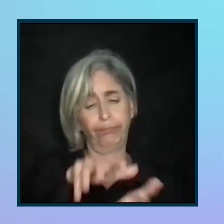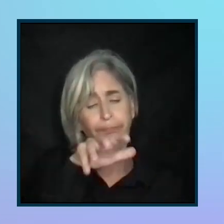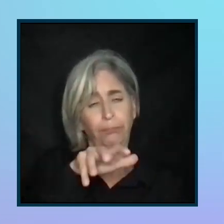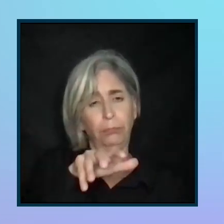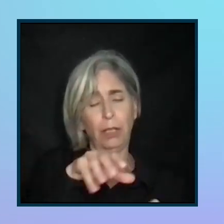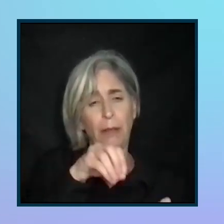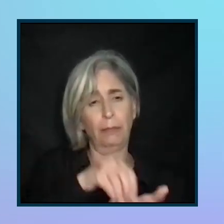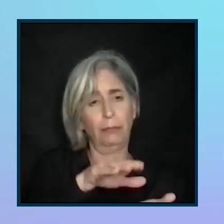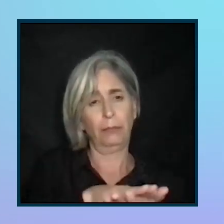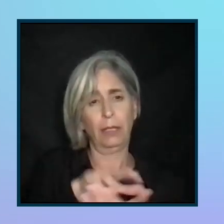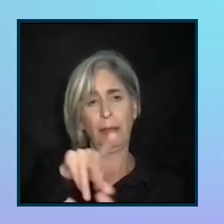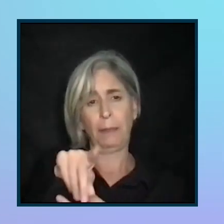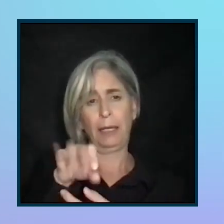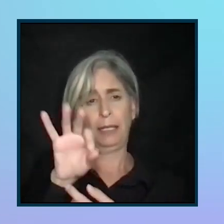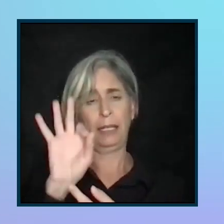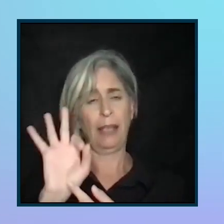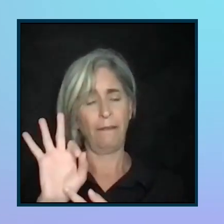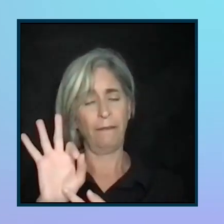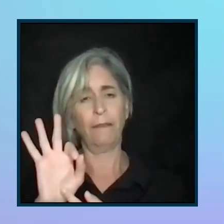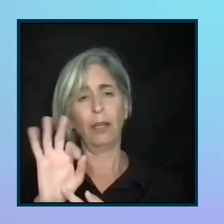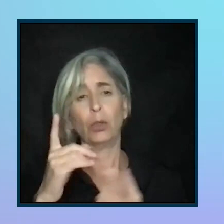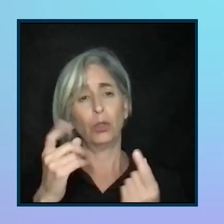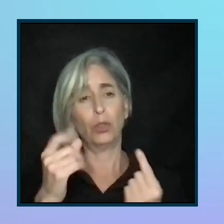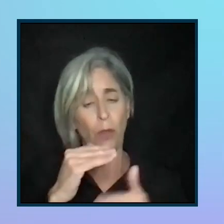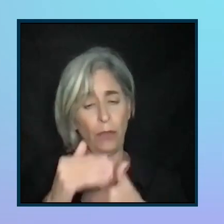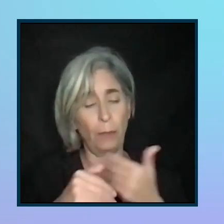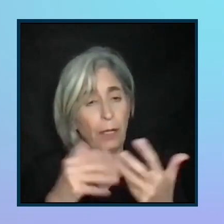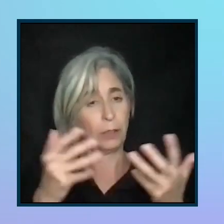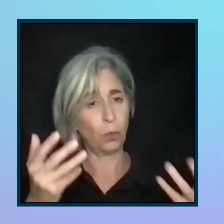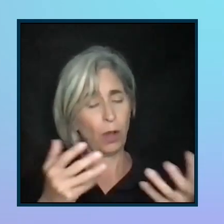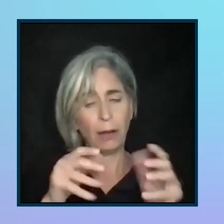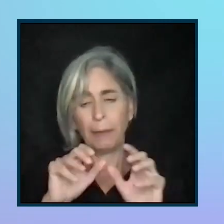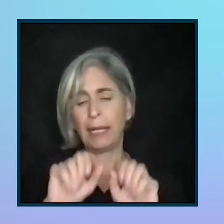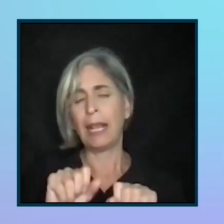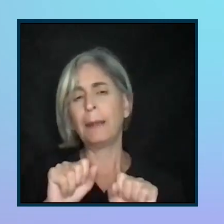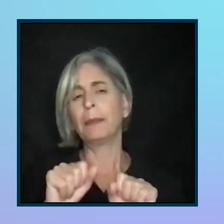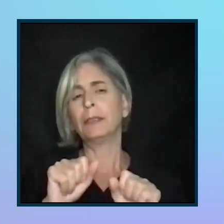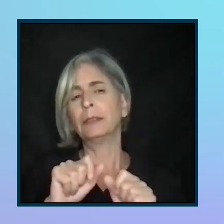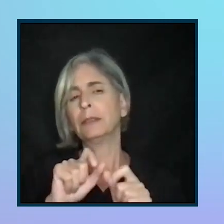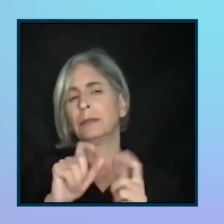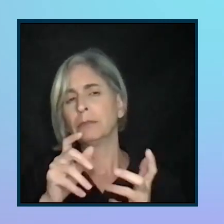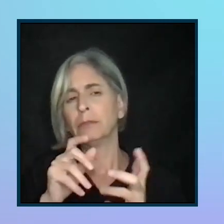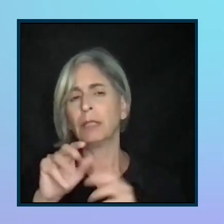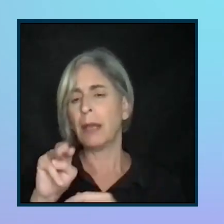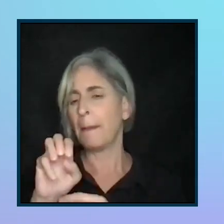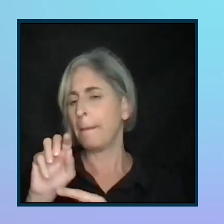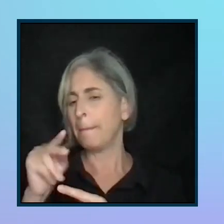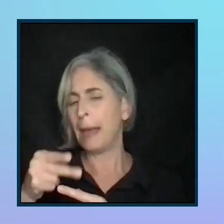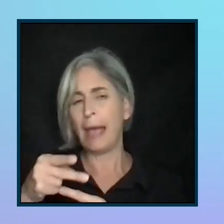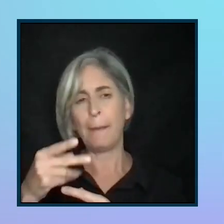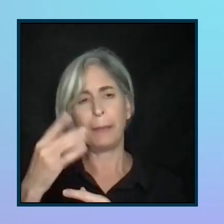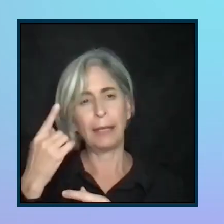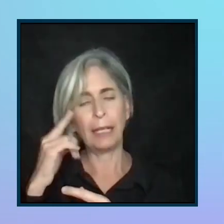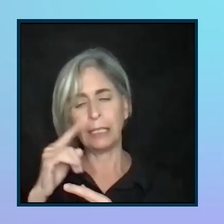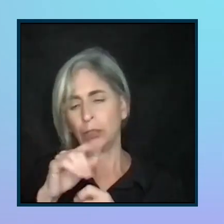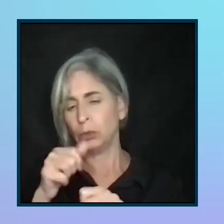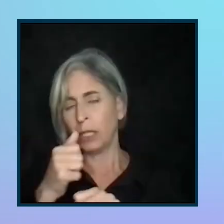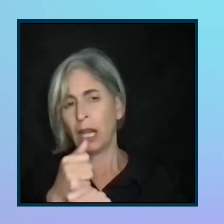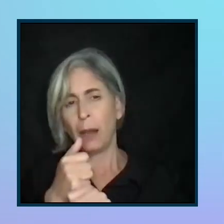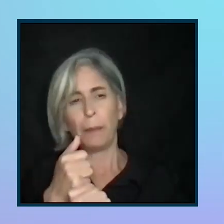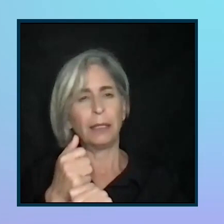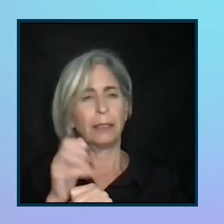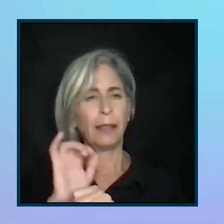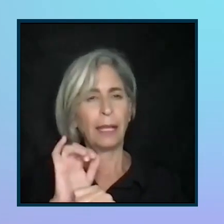one of the things that we can do in that process is to be able to do certain key mappings that are set up. So it's almost an